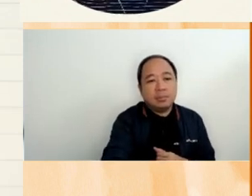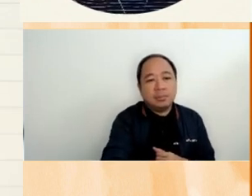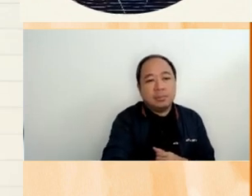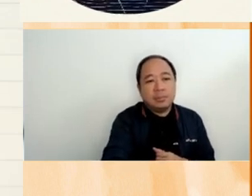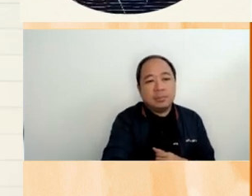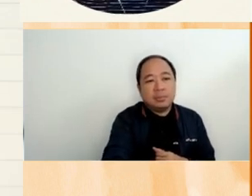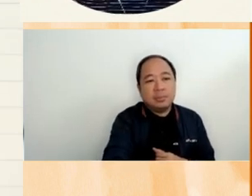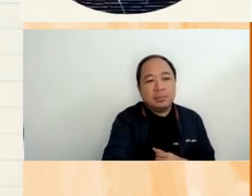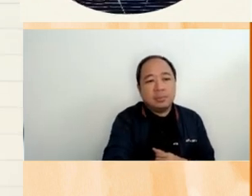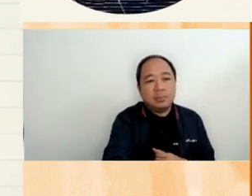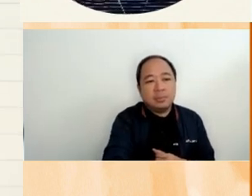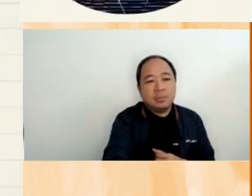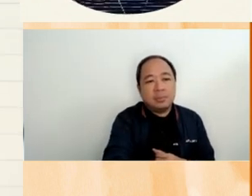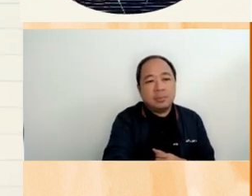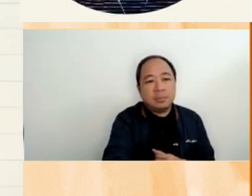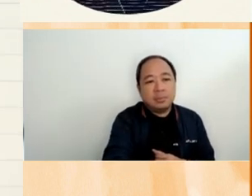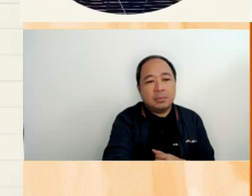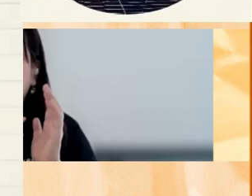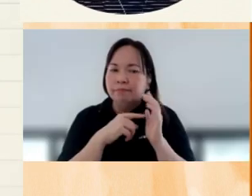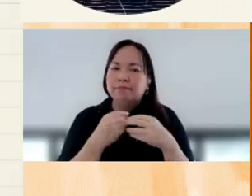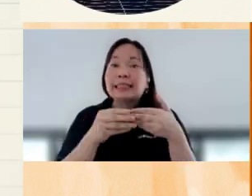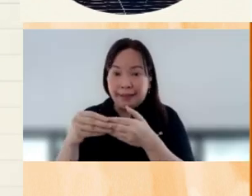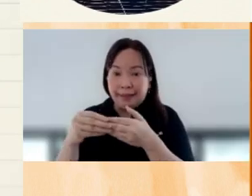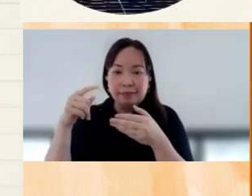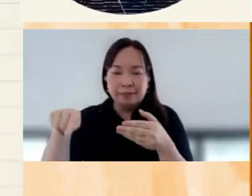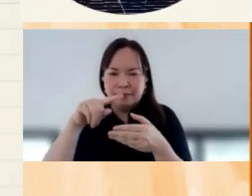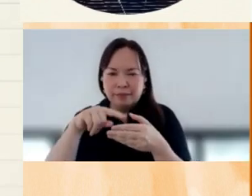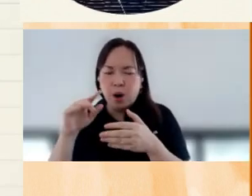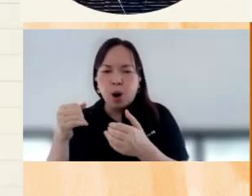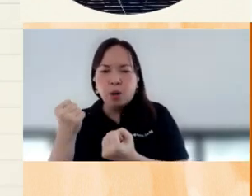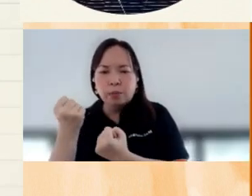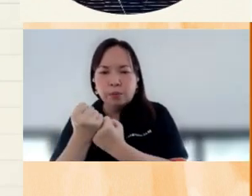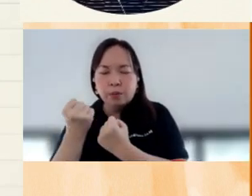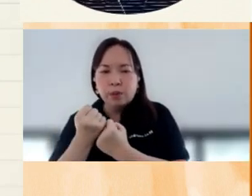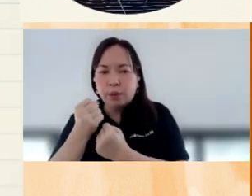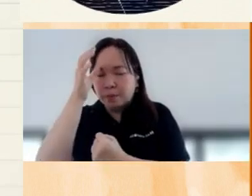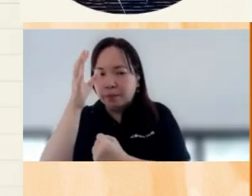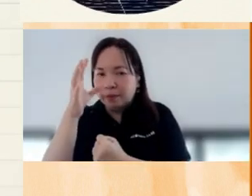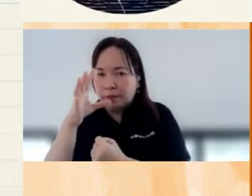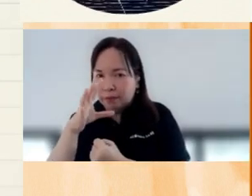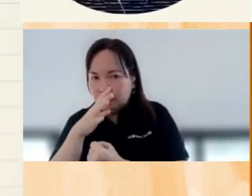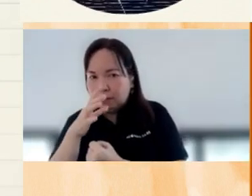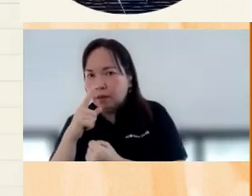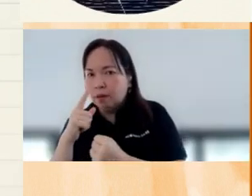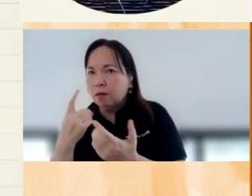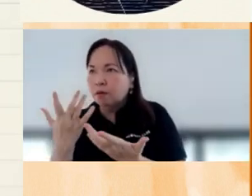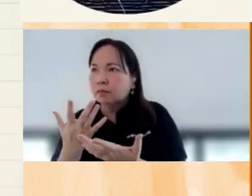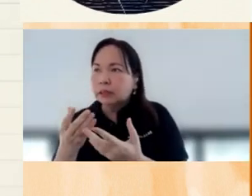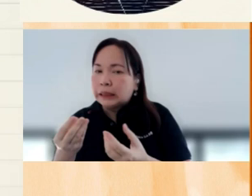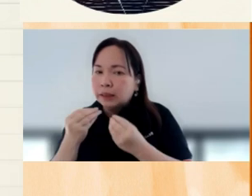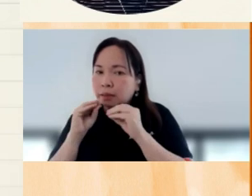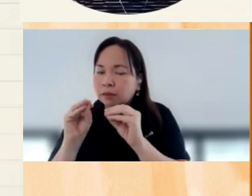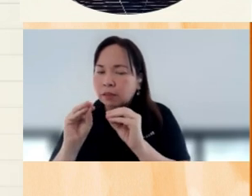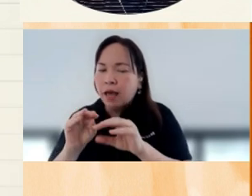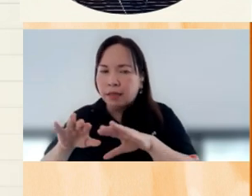parents in developing their child's resilience. So this introduces the PRO framework, where PRO